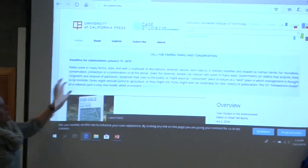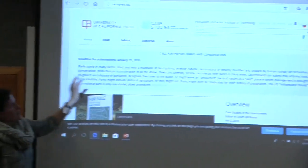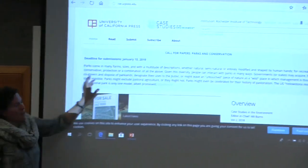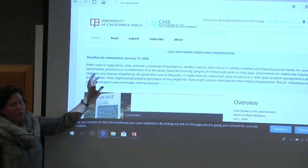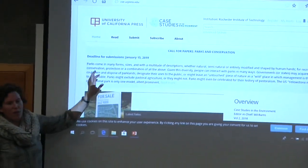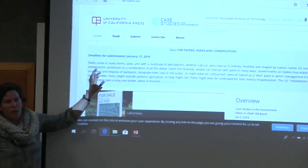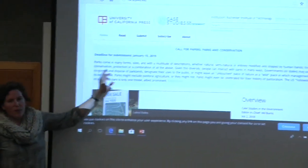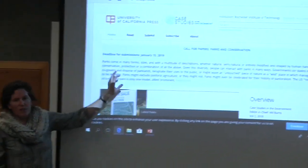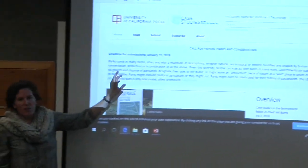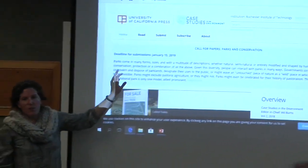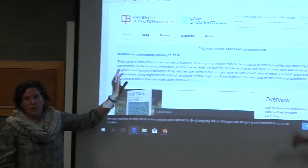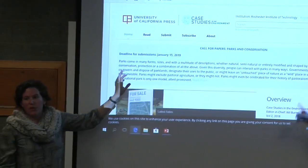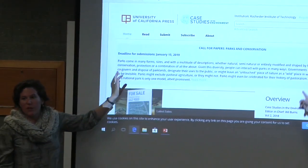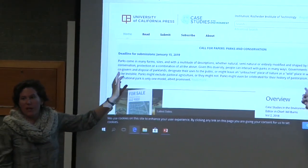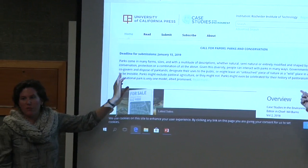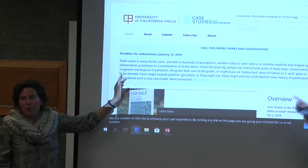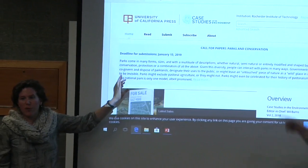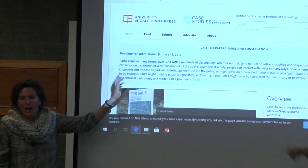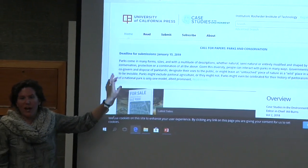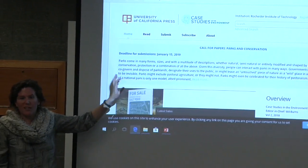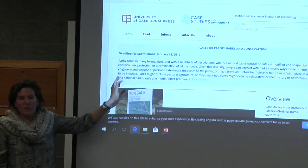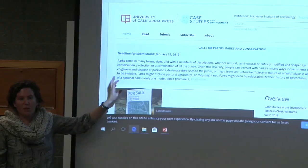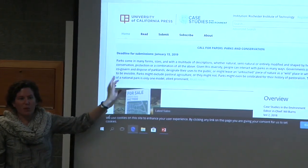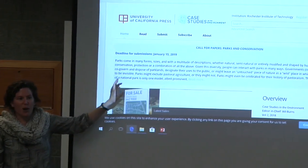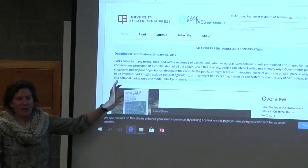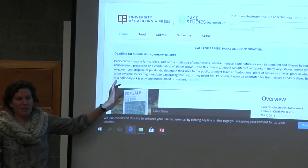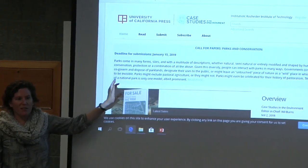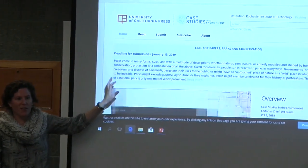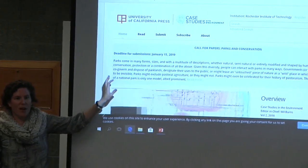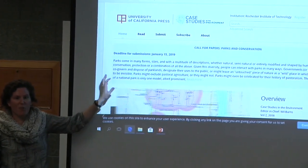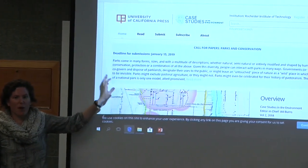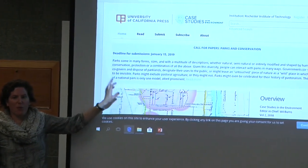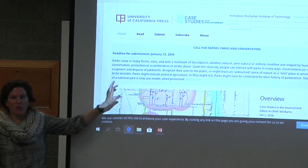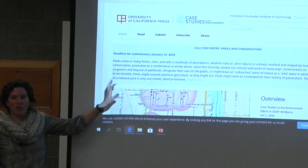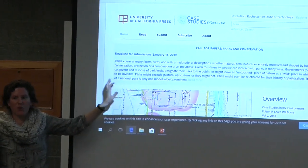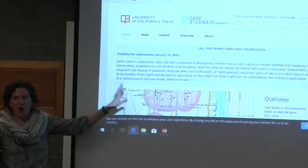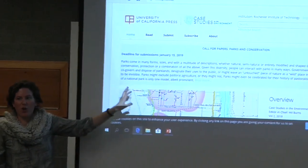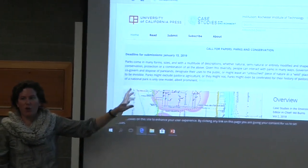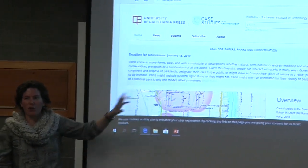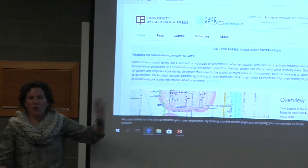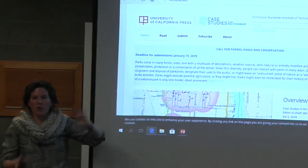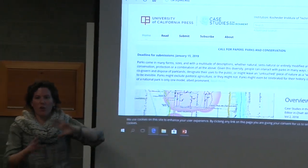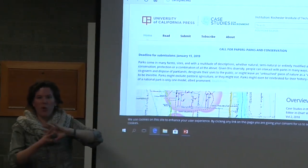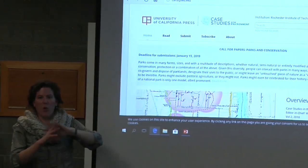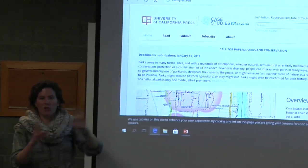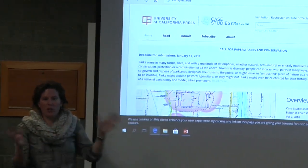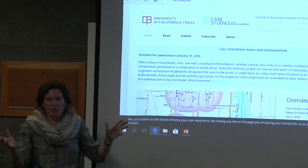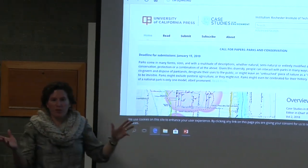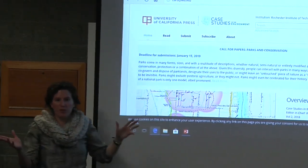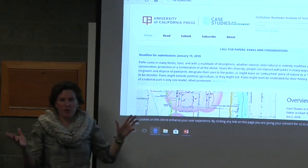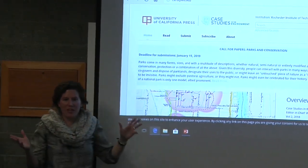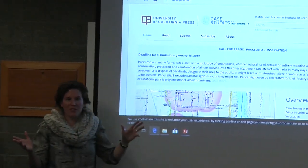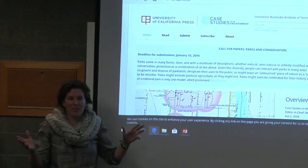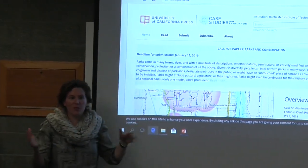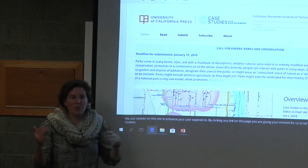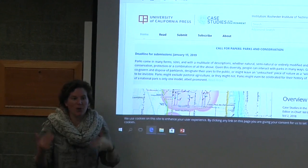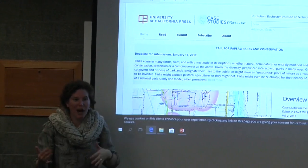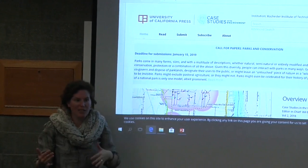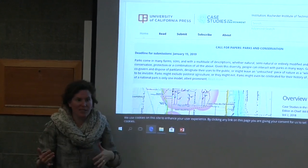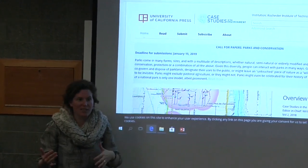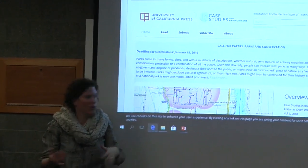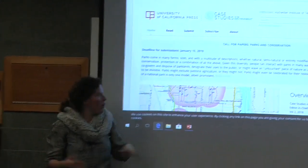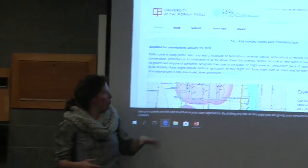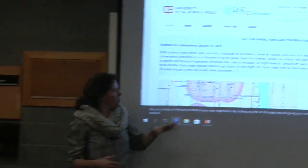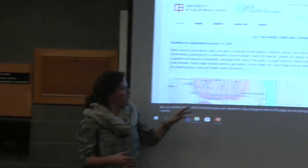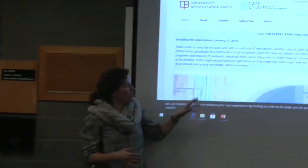So Case Studies on the Environment is a University of California academic press that publishes all qualitative research case studies.